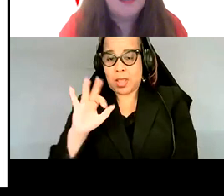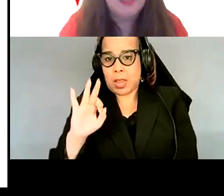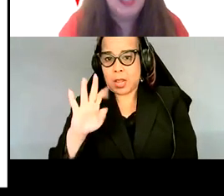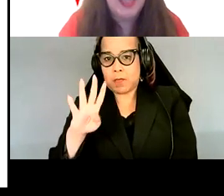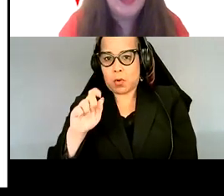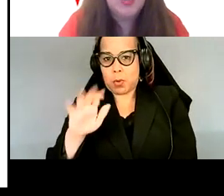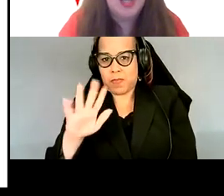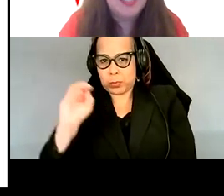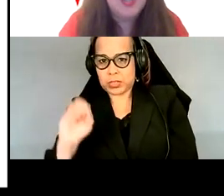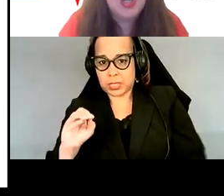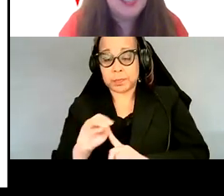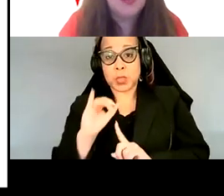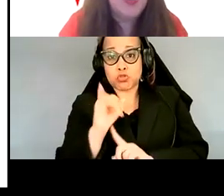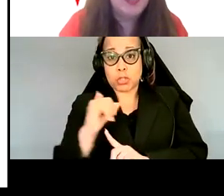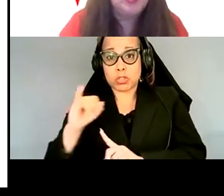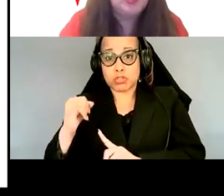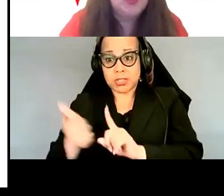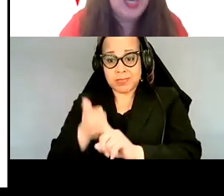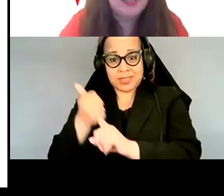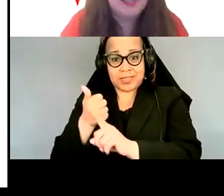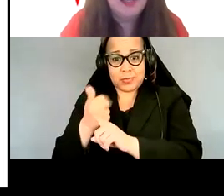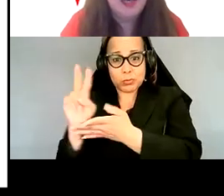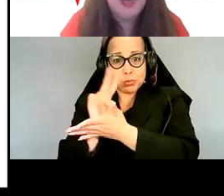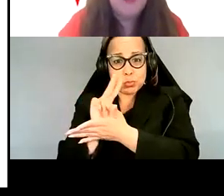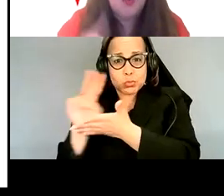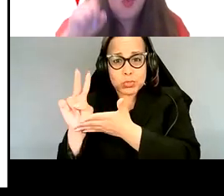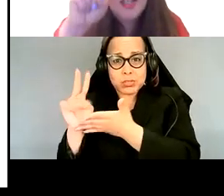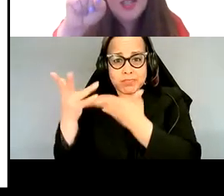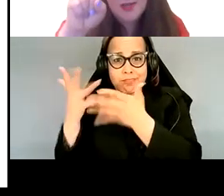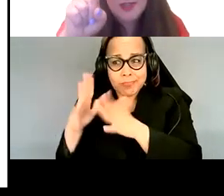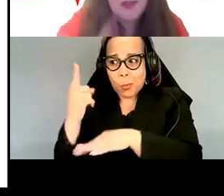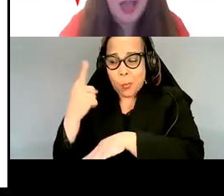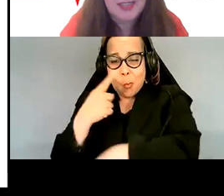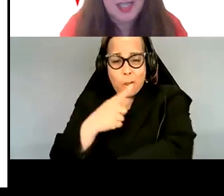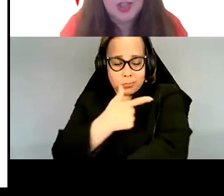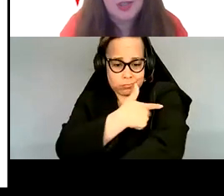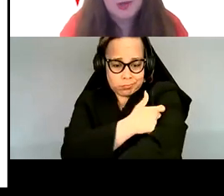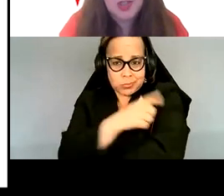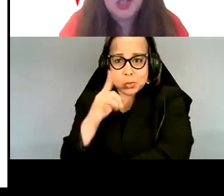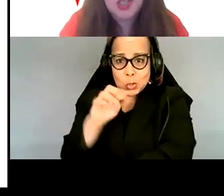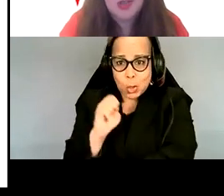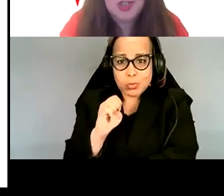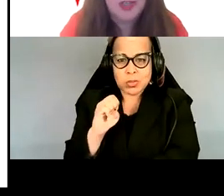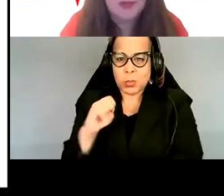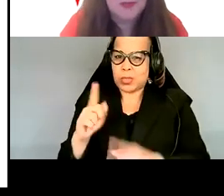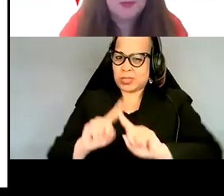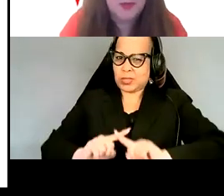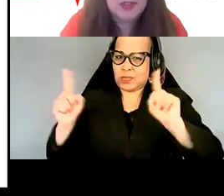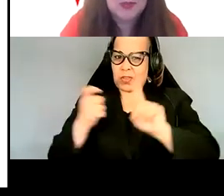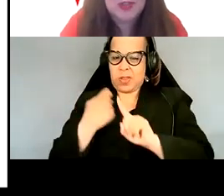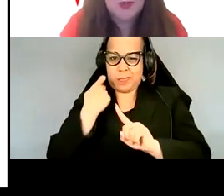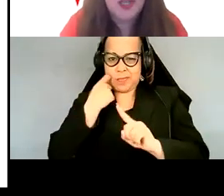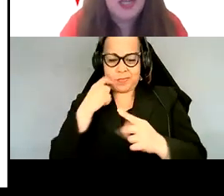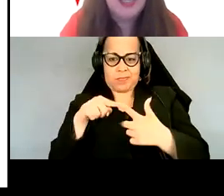94.5. And then Johnson & Johnson, within 2 weeks of giving 1 dose of the vaccination, which is a huge difference from the